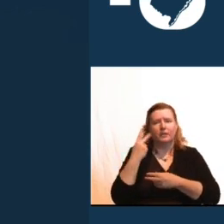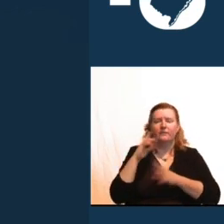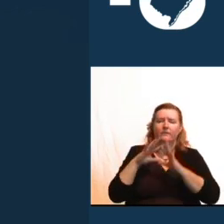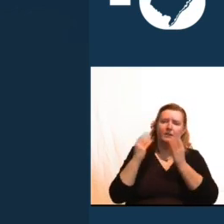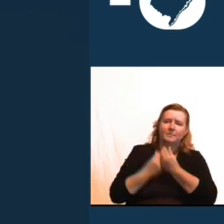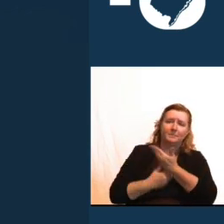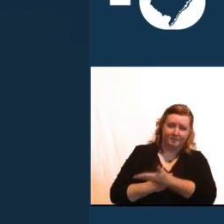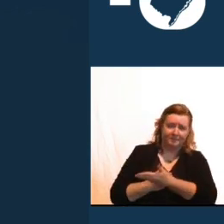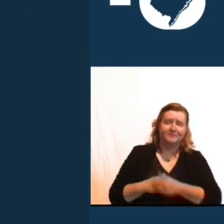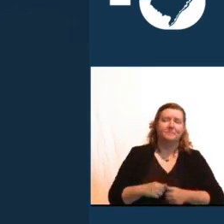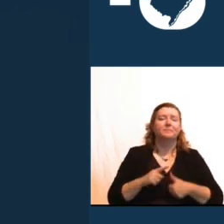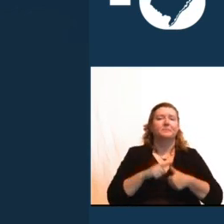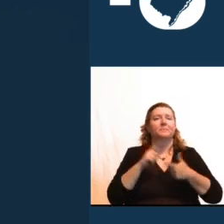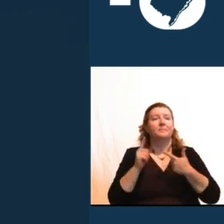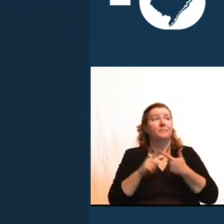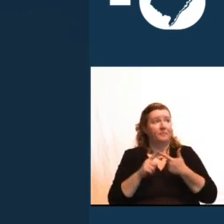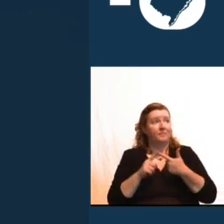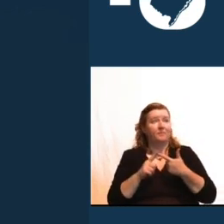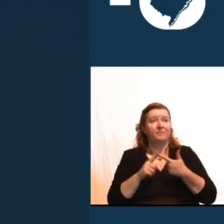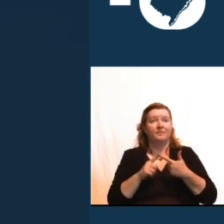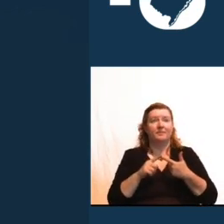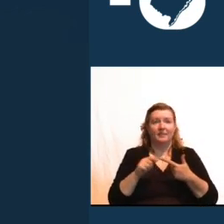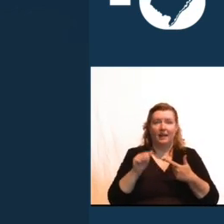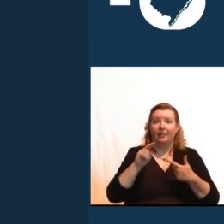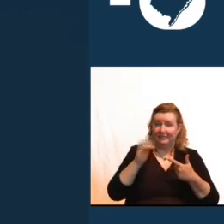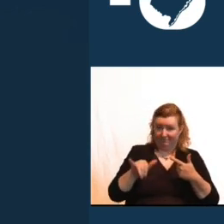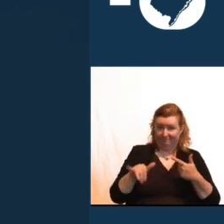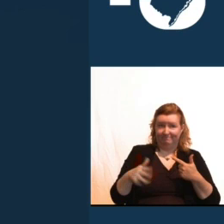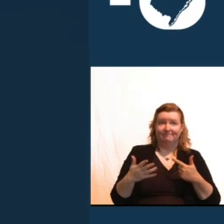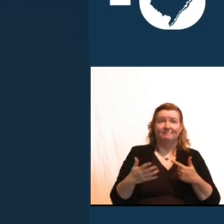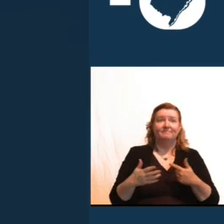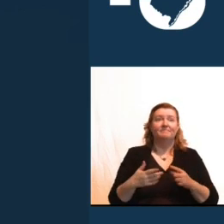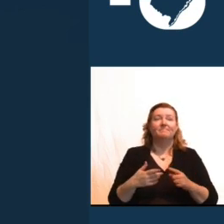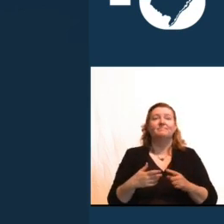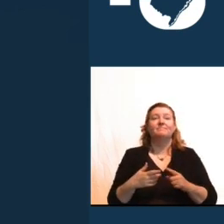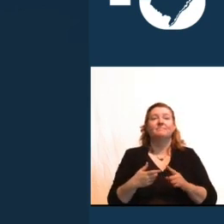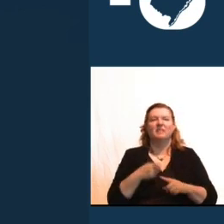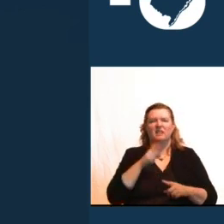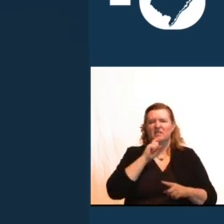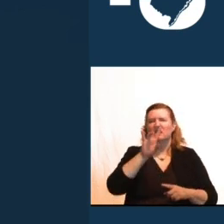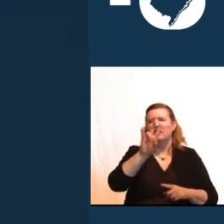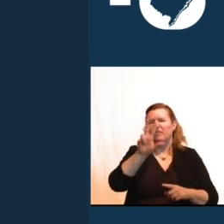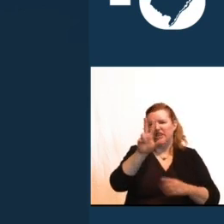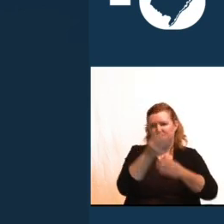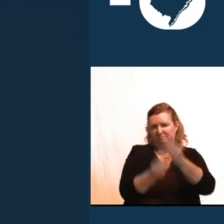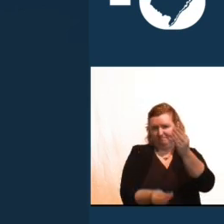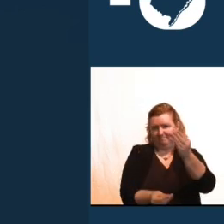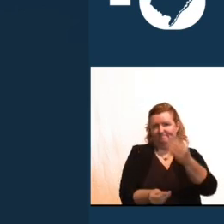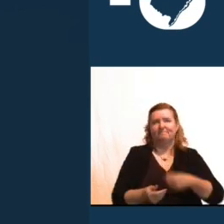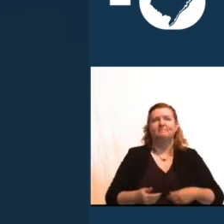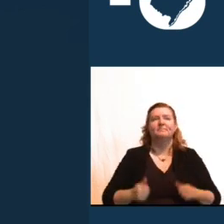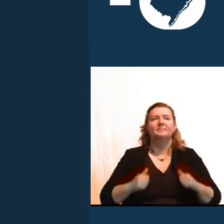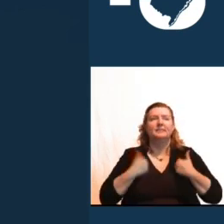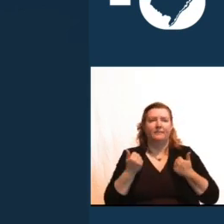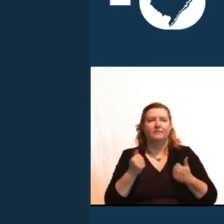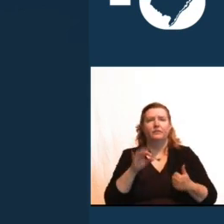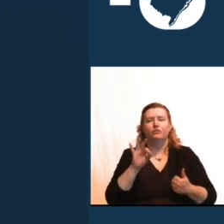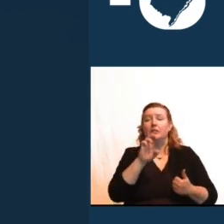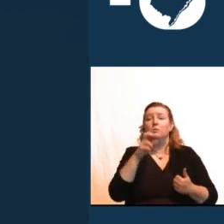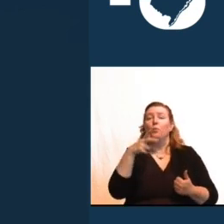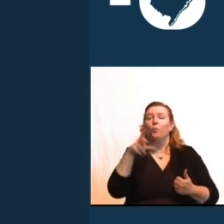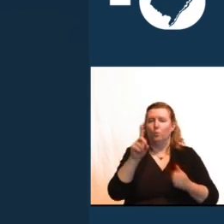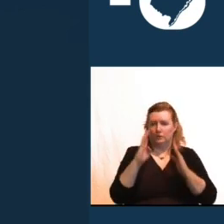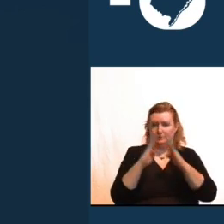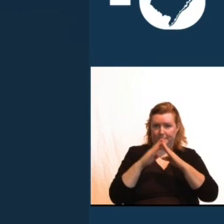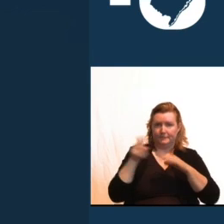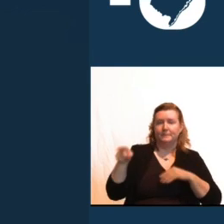years old and had called Freehold home since his retirement from the New York City Police Department. Anthony, by the way,